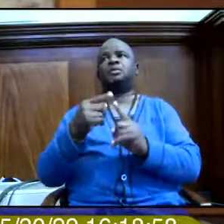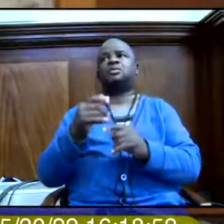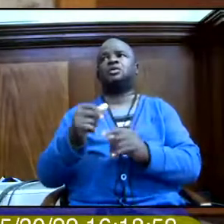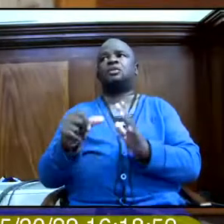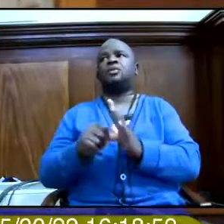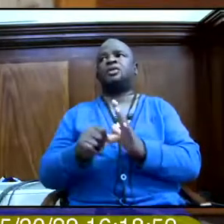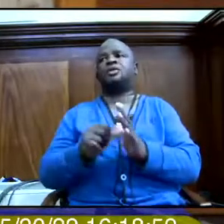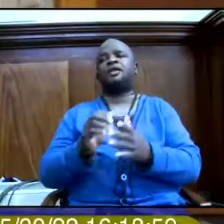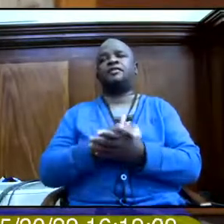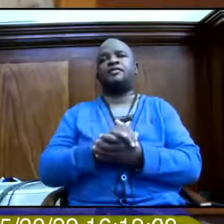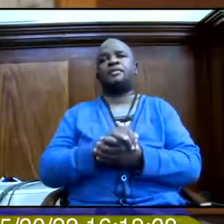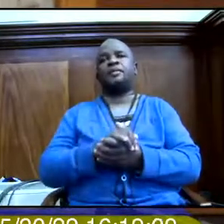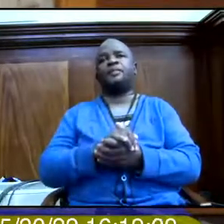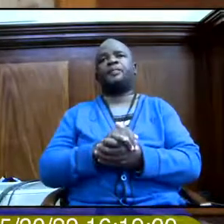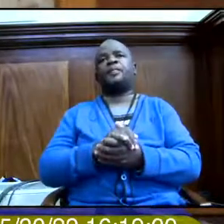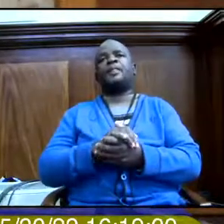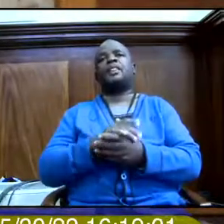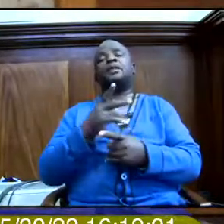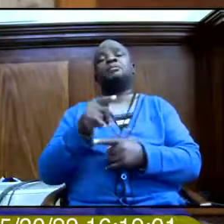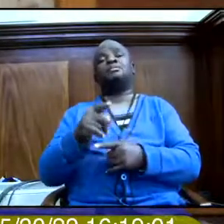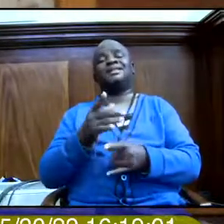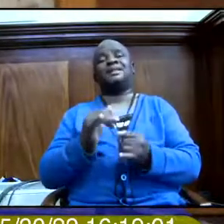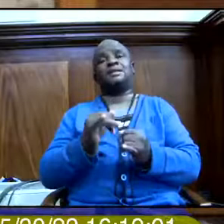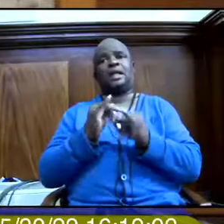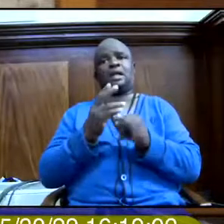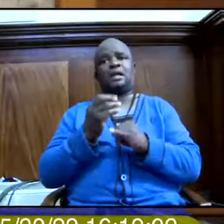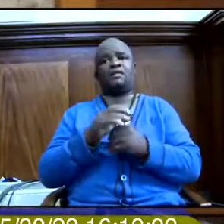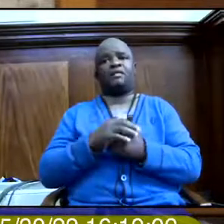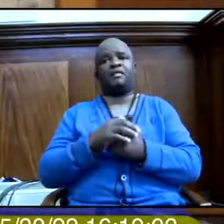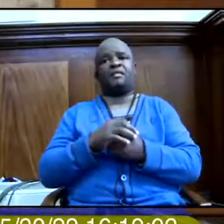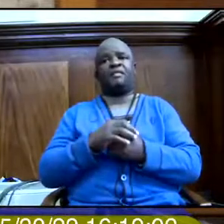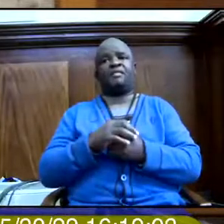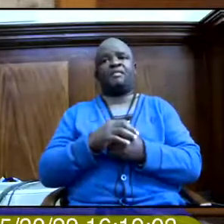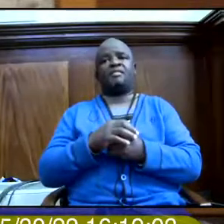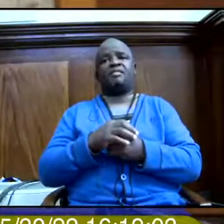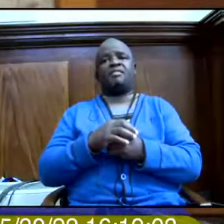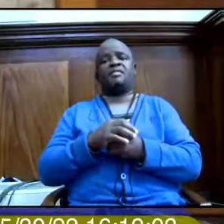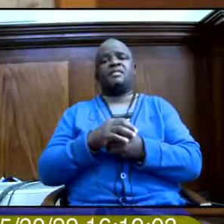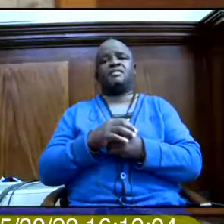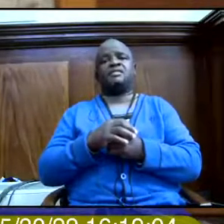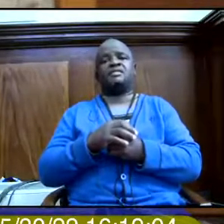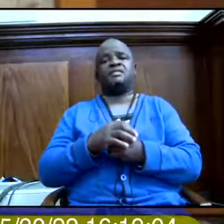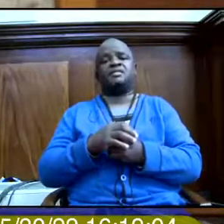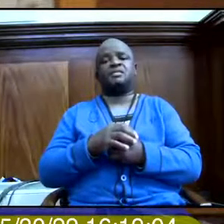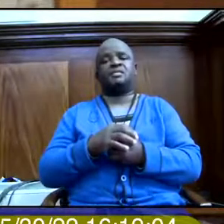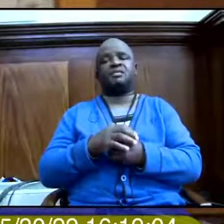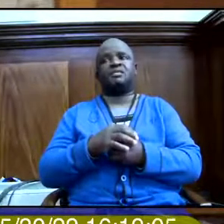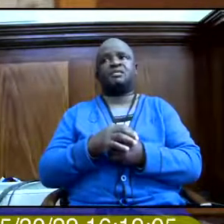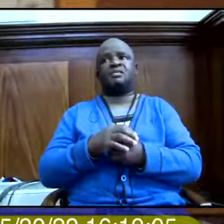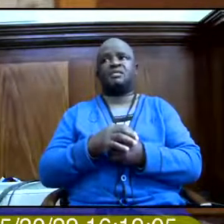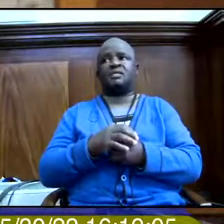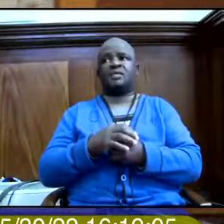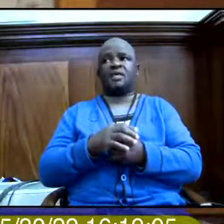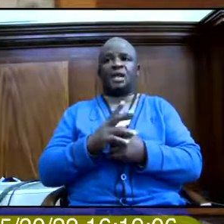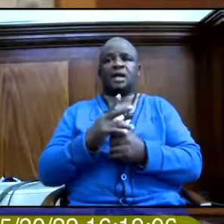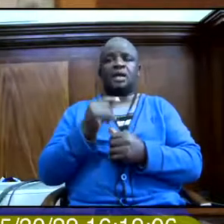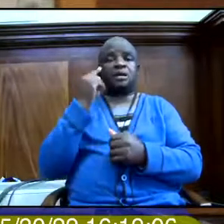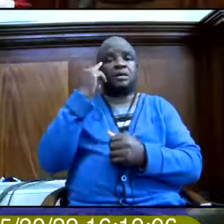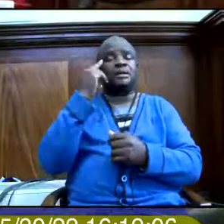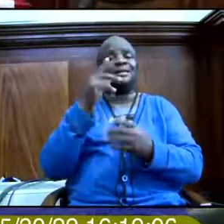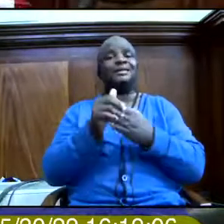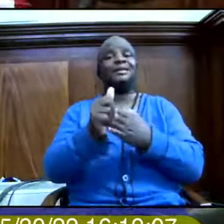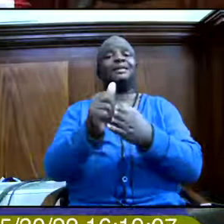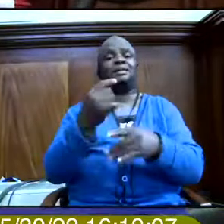critical issue which is a burning issue and i'm i think our leadership are listening very